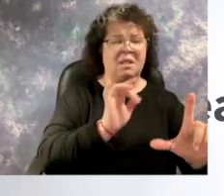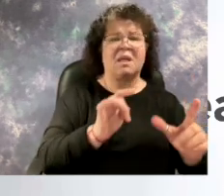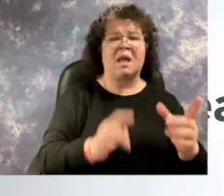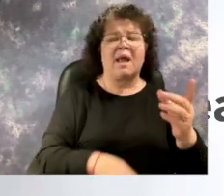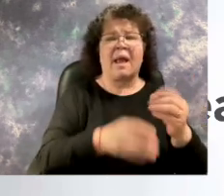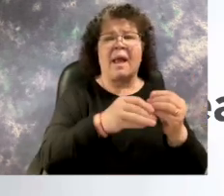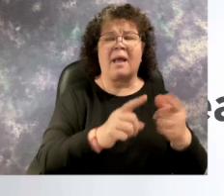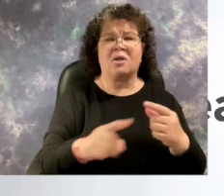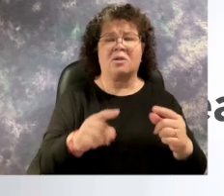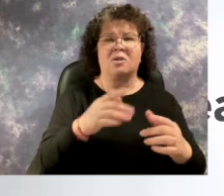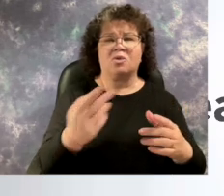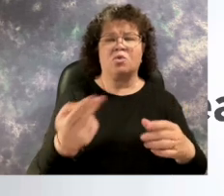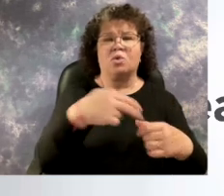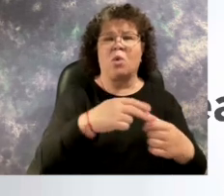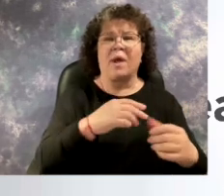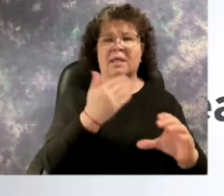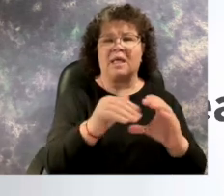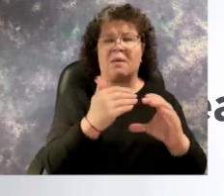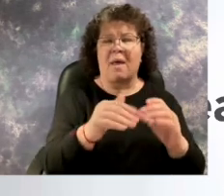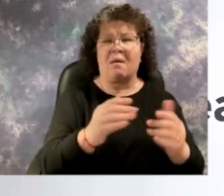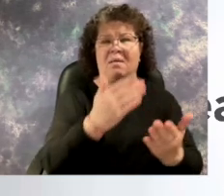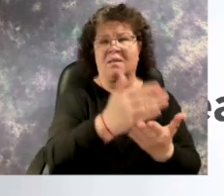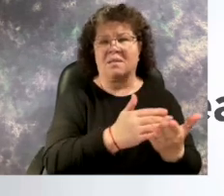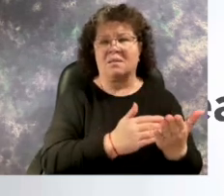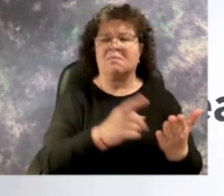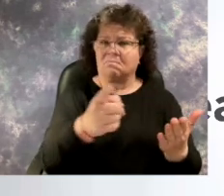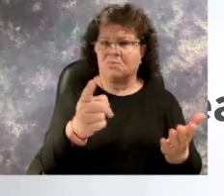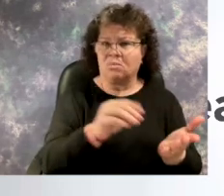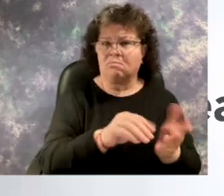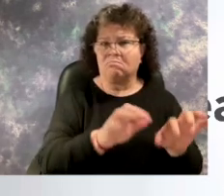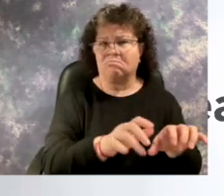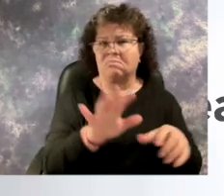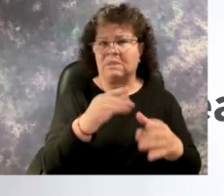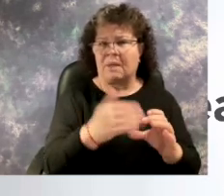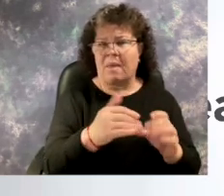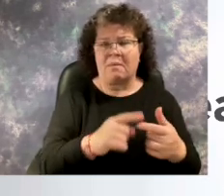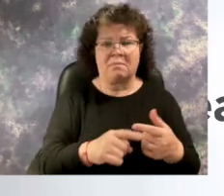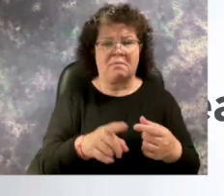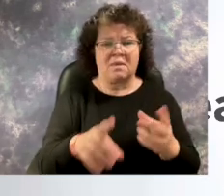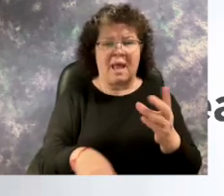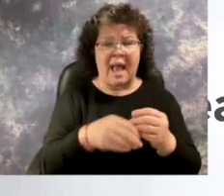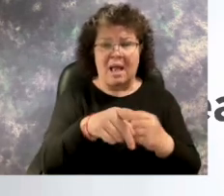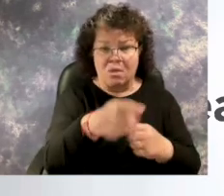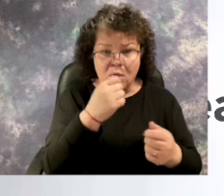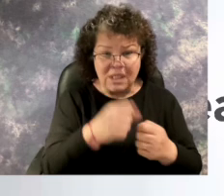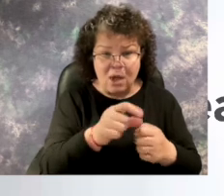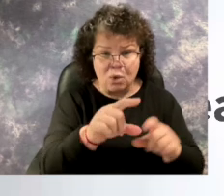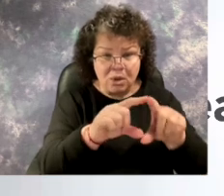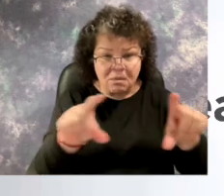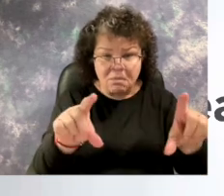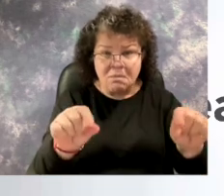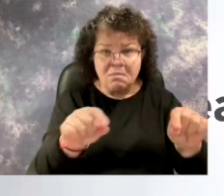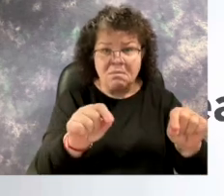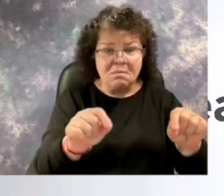list. Enter your email address, enter the letters shown, which change each time to make